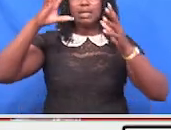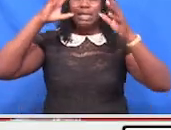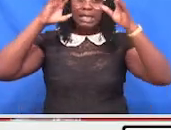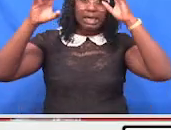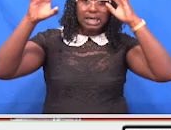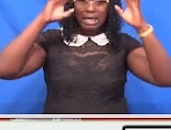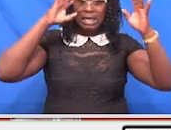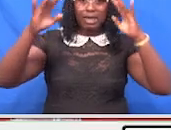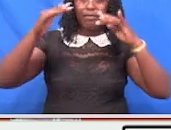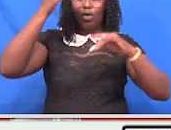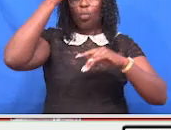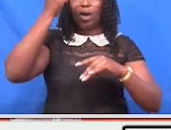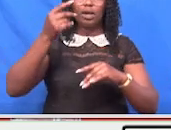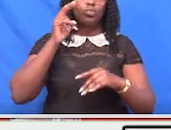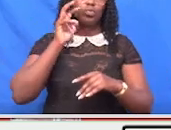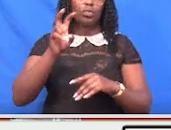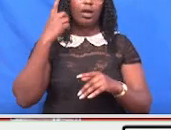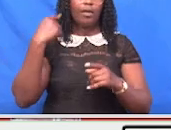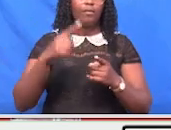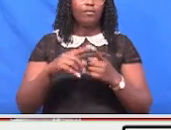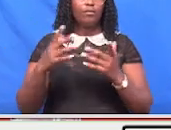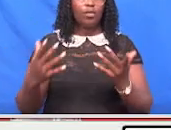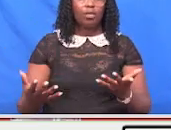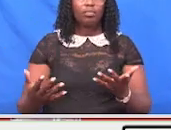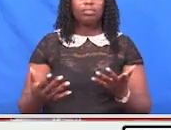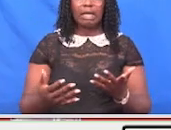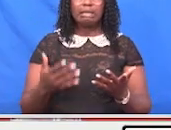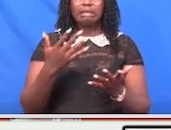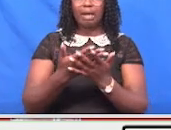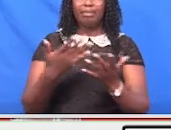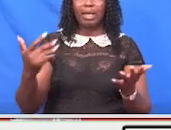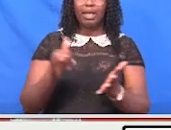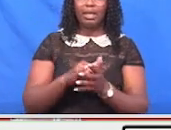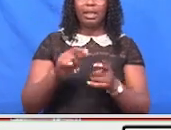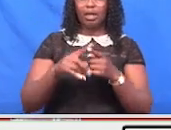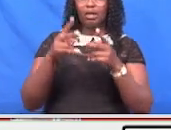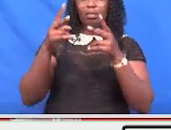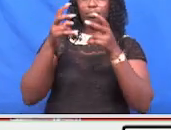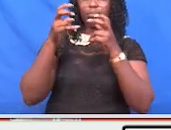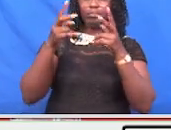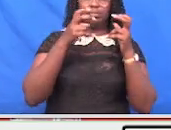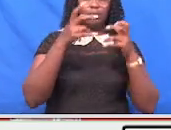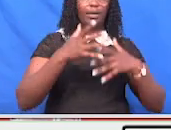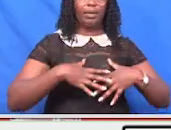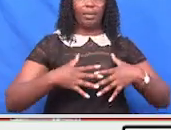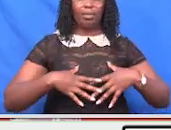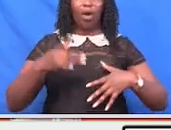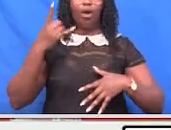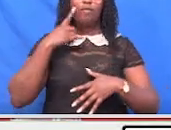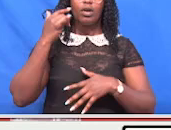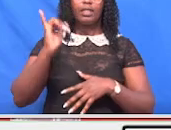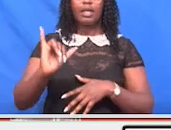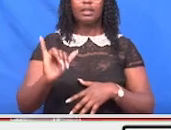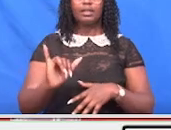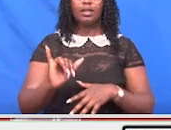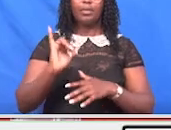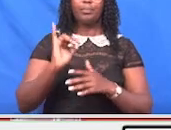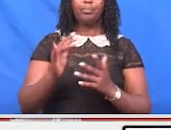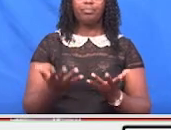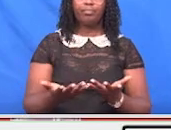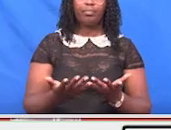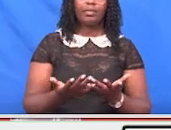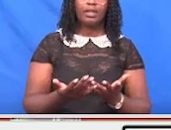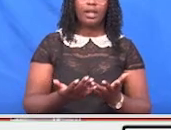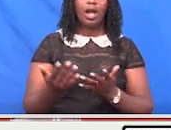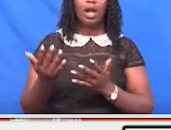certain high-end kind of a bar that even the name attracts people as well. Exactly. So for such kind of, hospitality, those